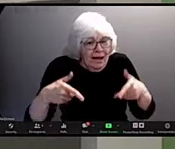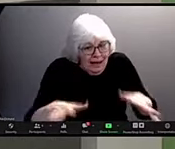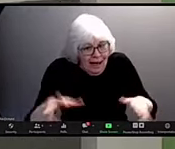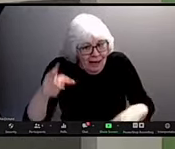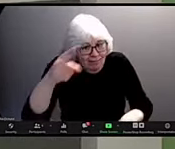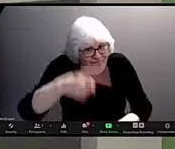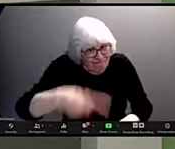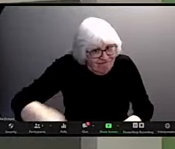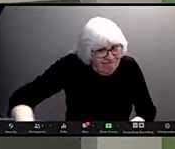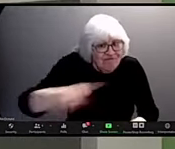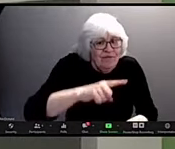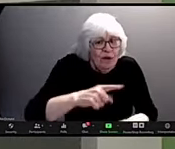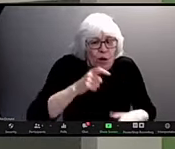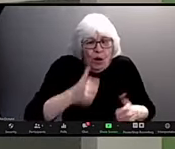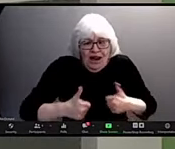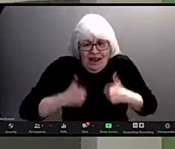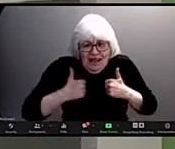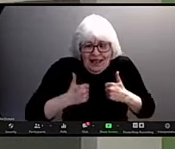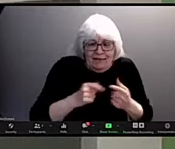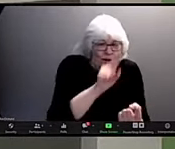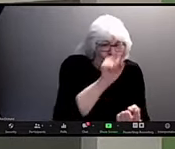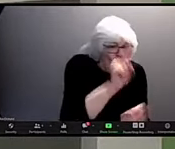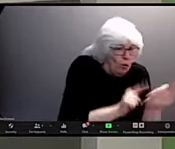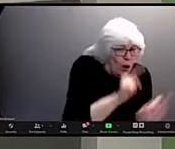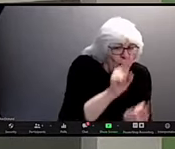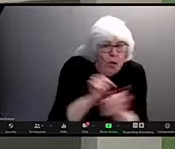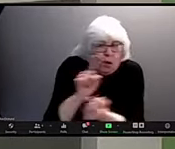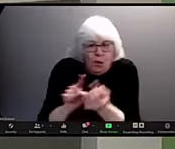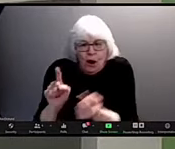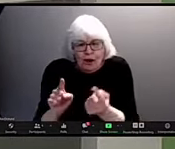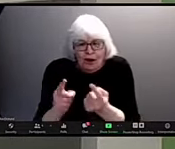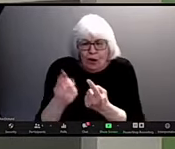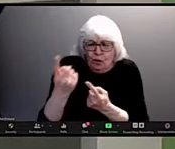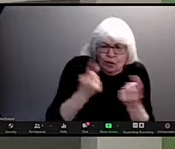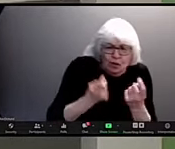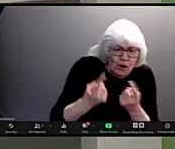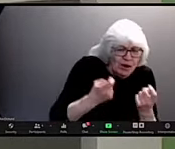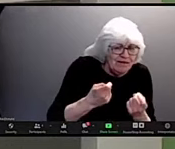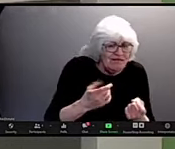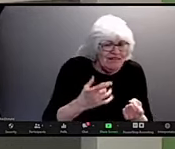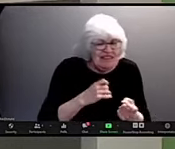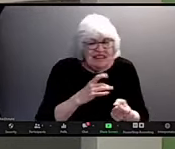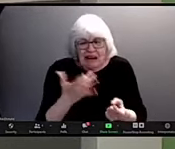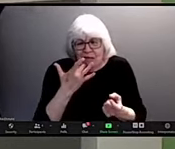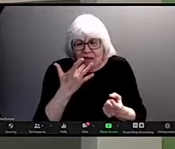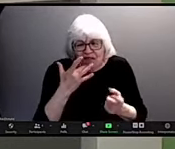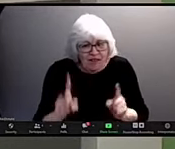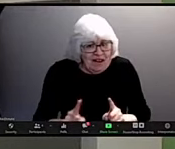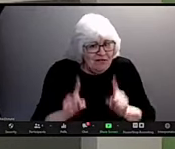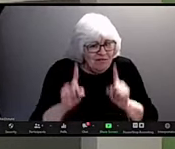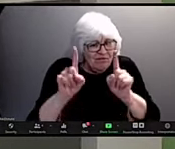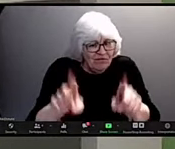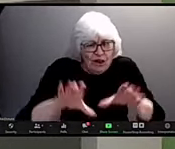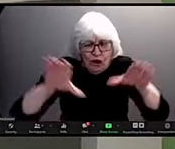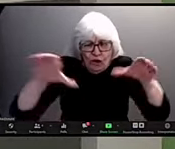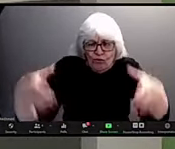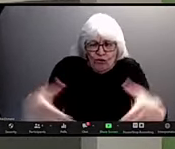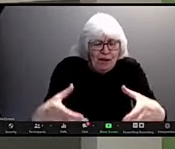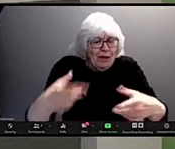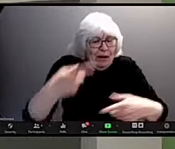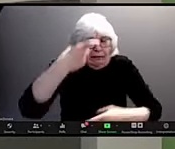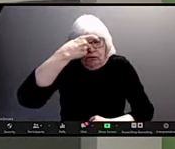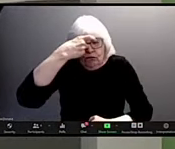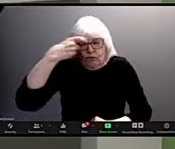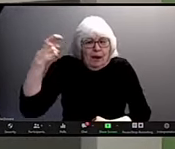again, one-on-one availability for those who do not wish to be in a group environment with the trauma that they have gone through. We will have smoke